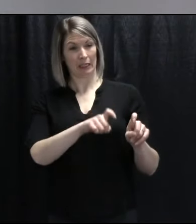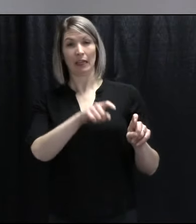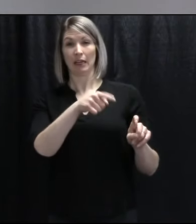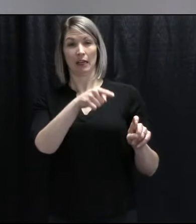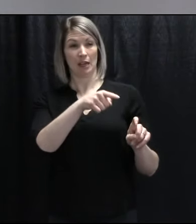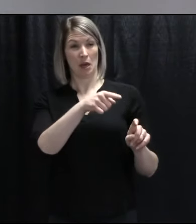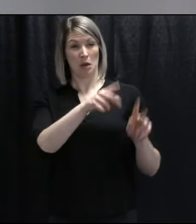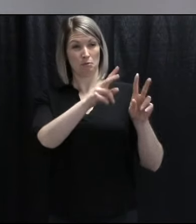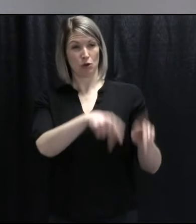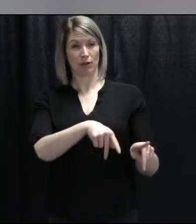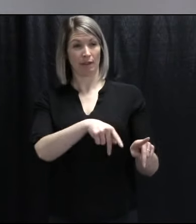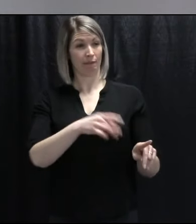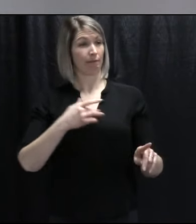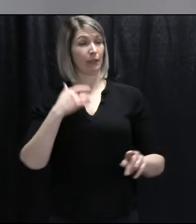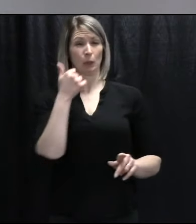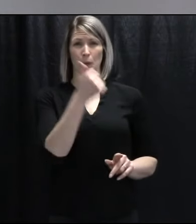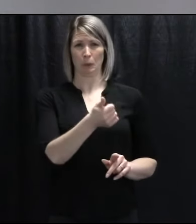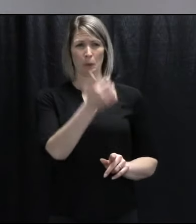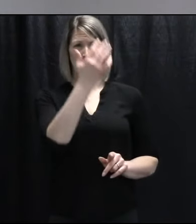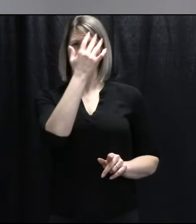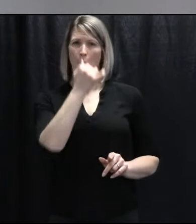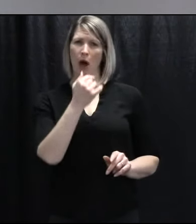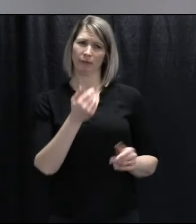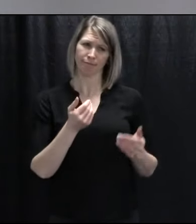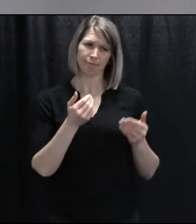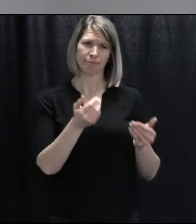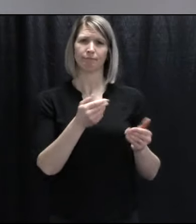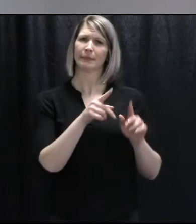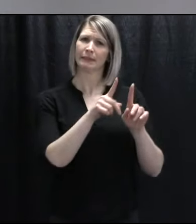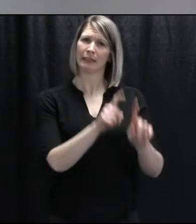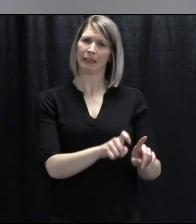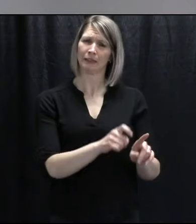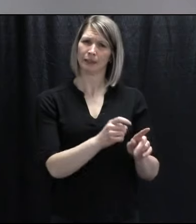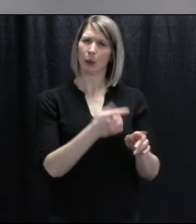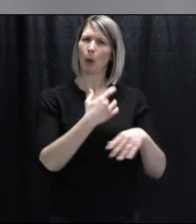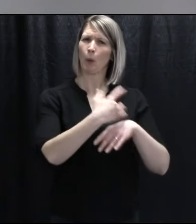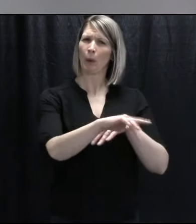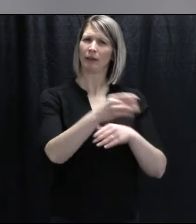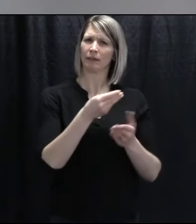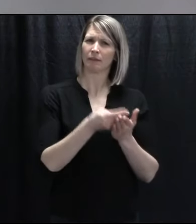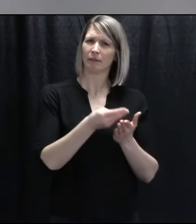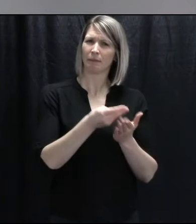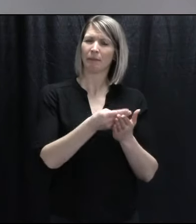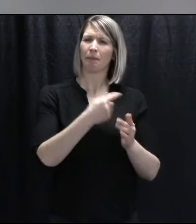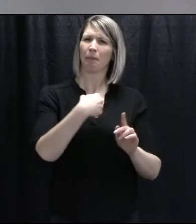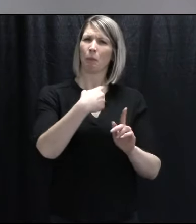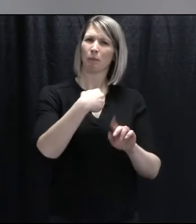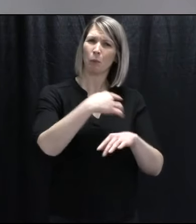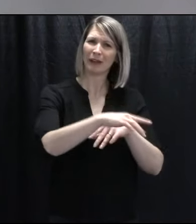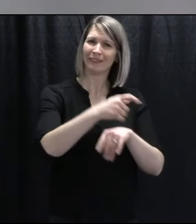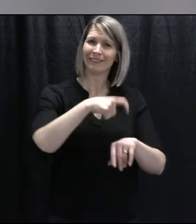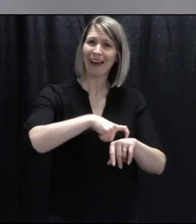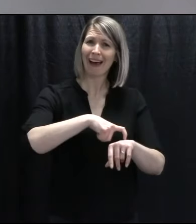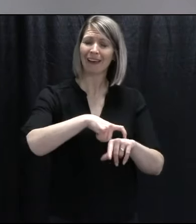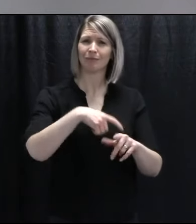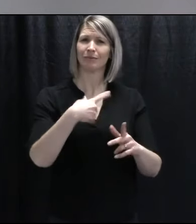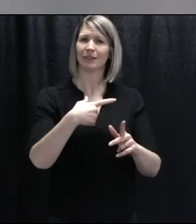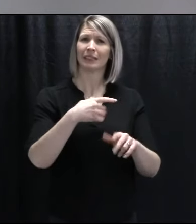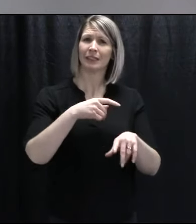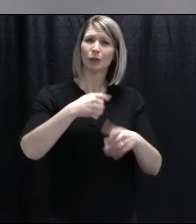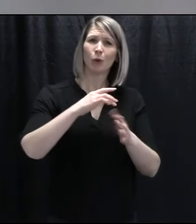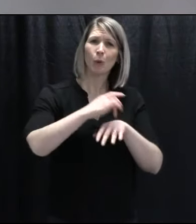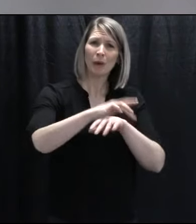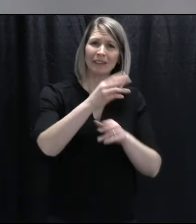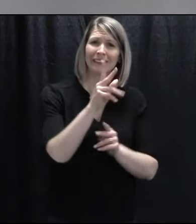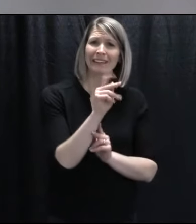all. The literature is out on that. The verdict is out on that. There is no clear